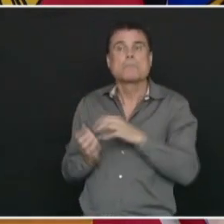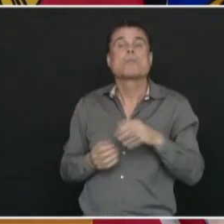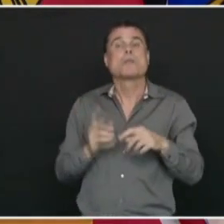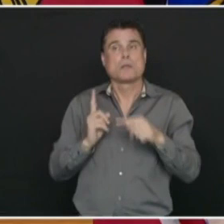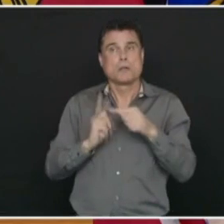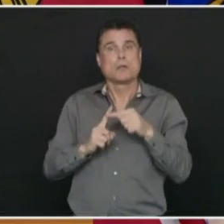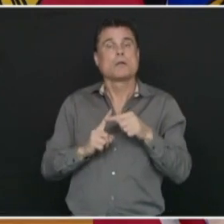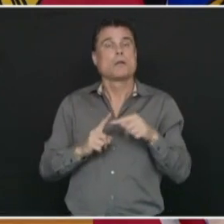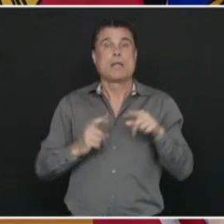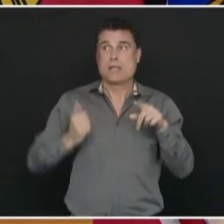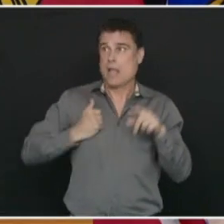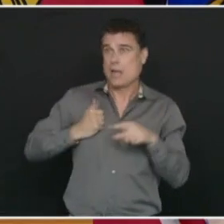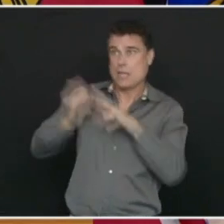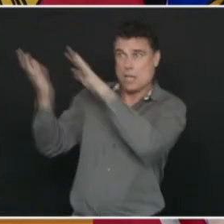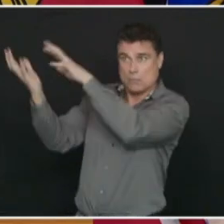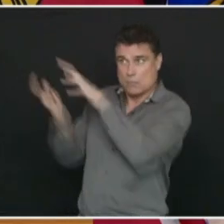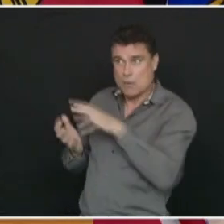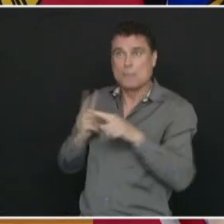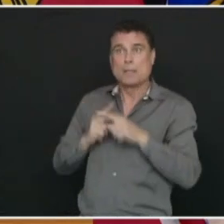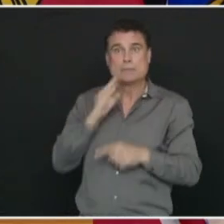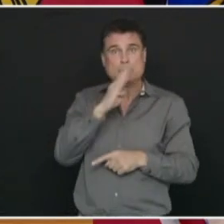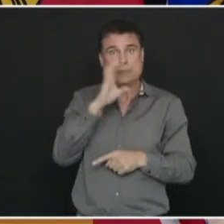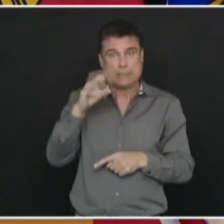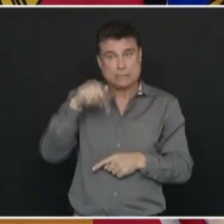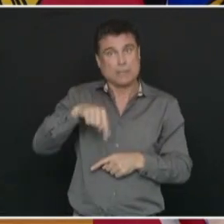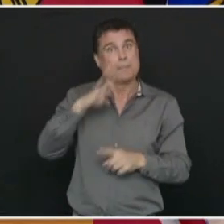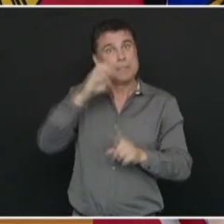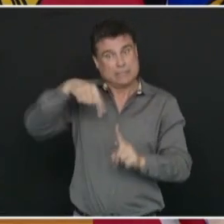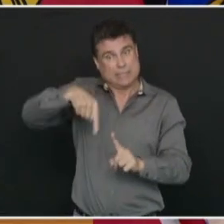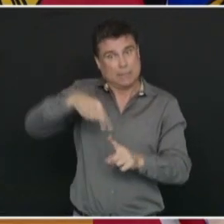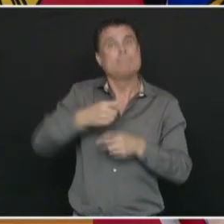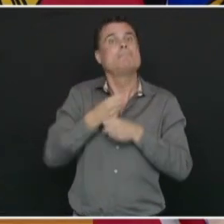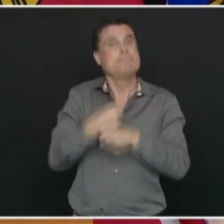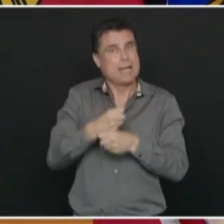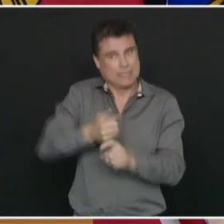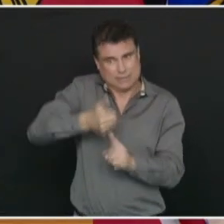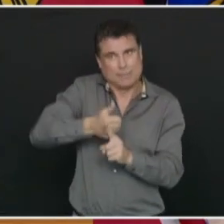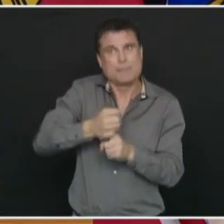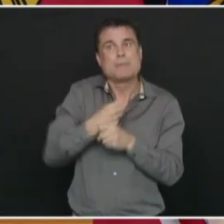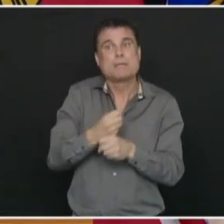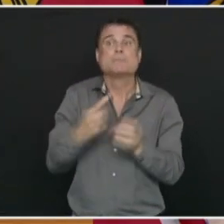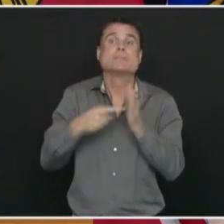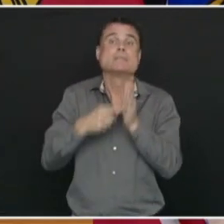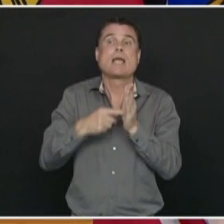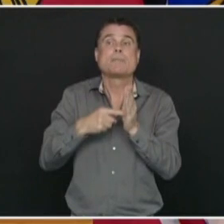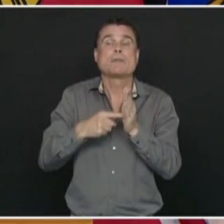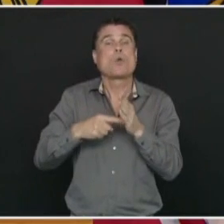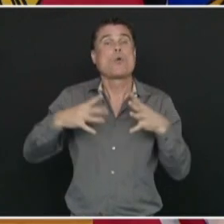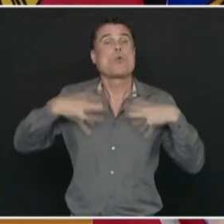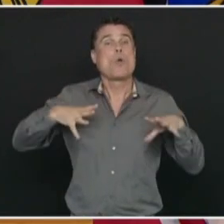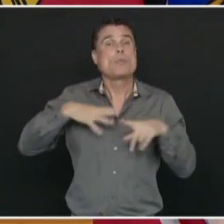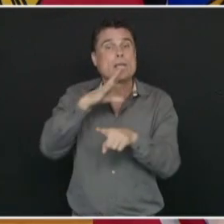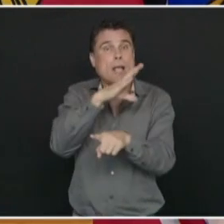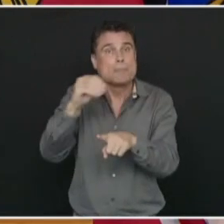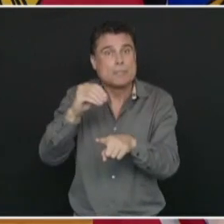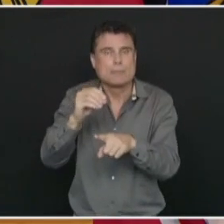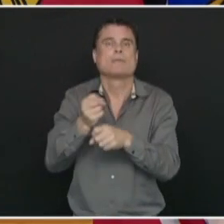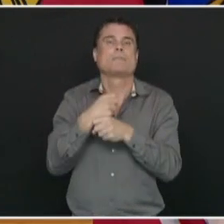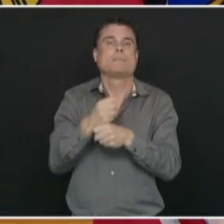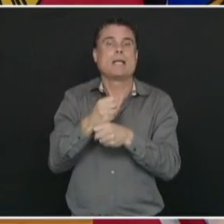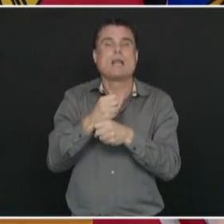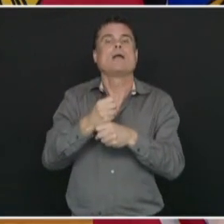3,000 to 3,500 range. It looks like on the graph that there's only been one day that testing actually broke the 3,000